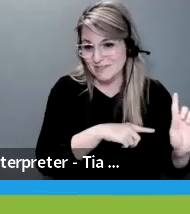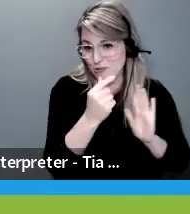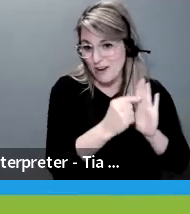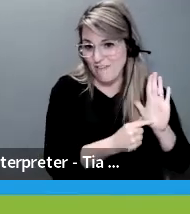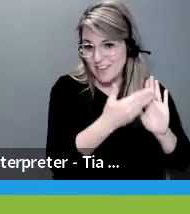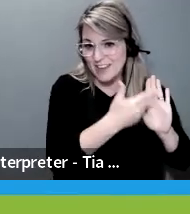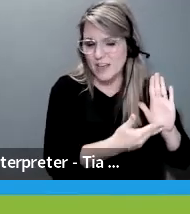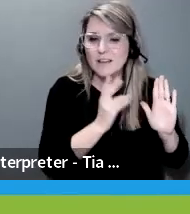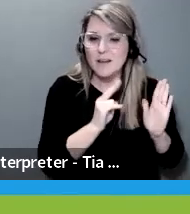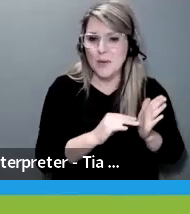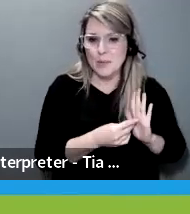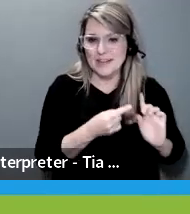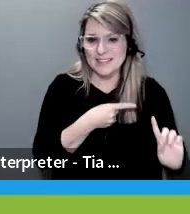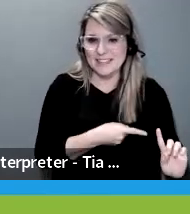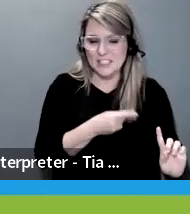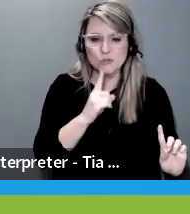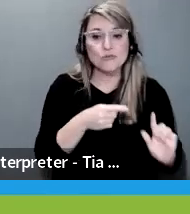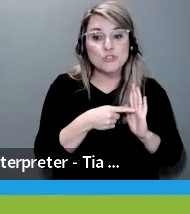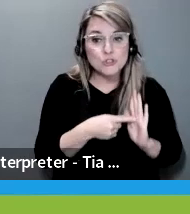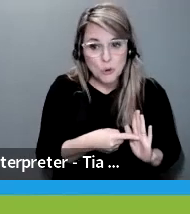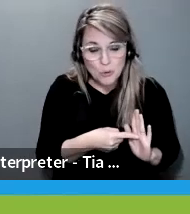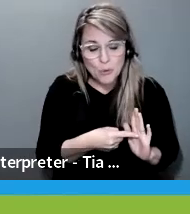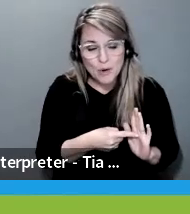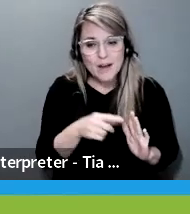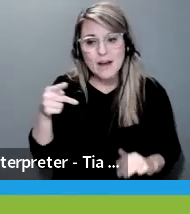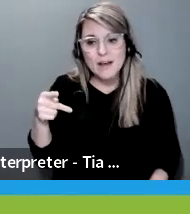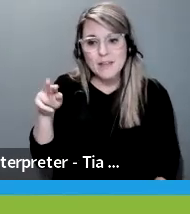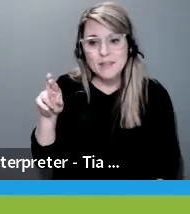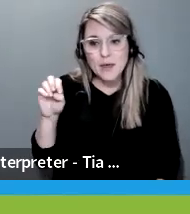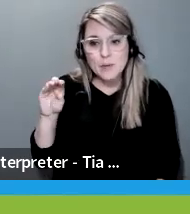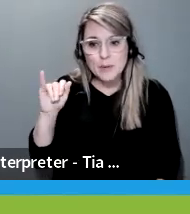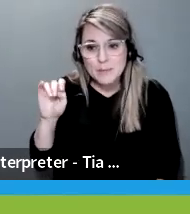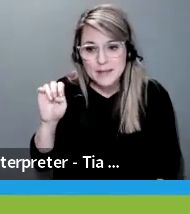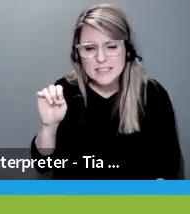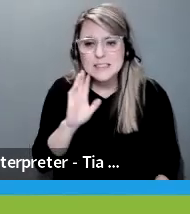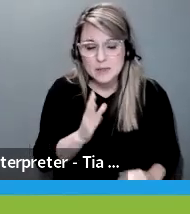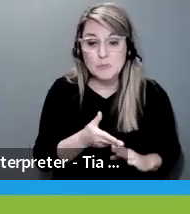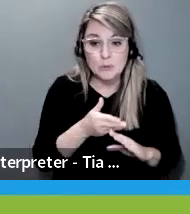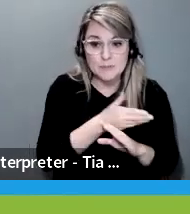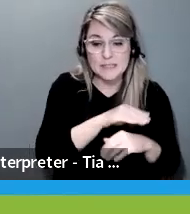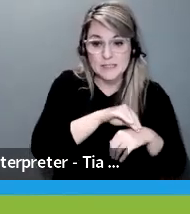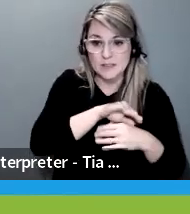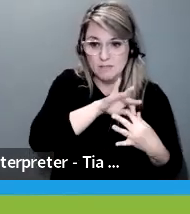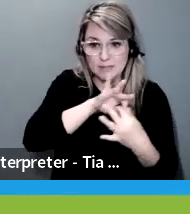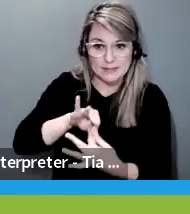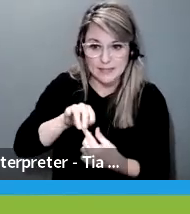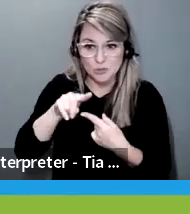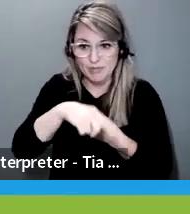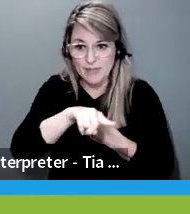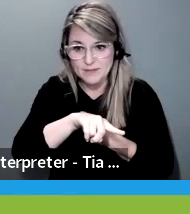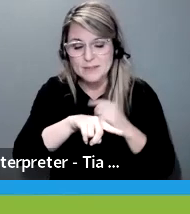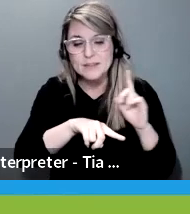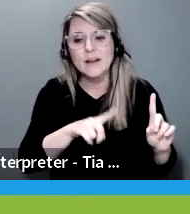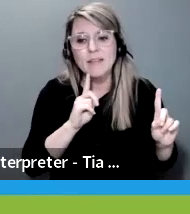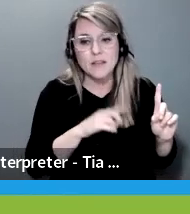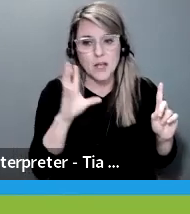kind of show how the premises and protective factors relate. So there are 6 premises, and in this picture,